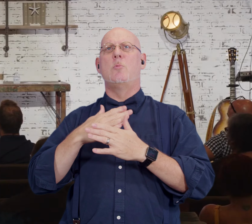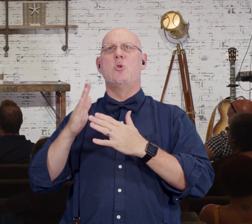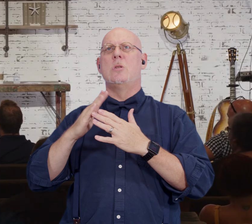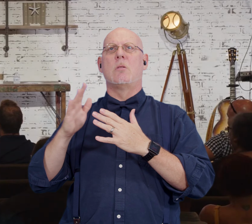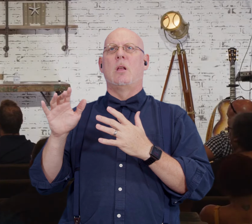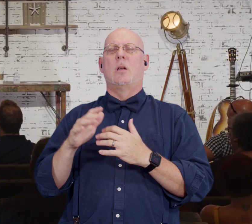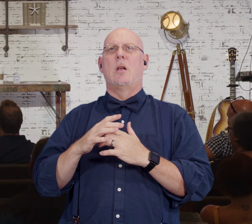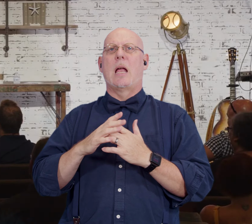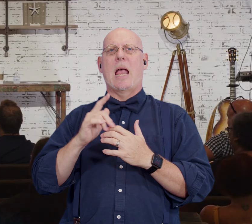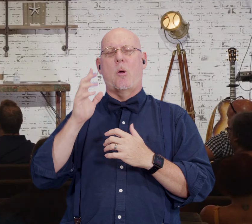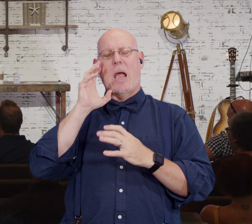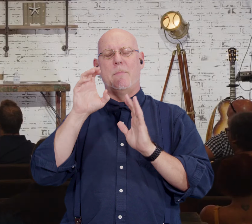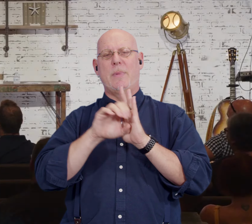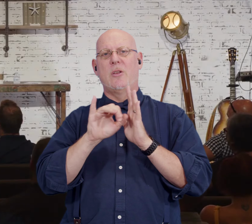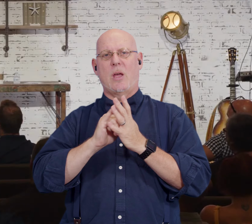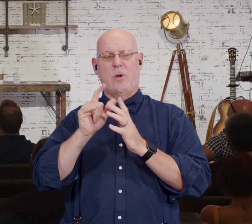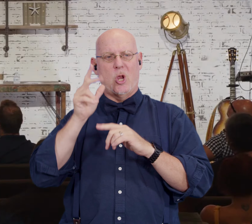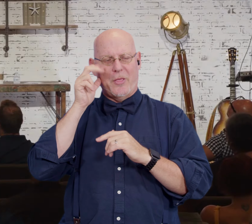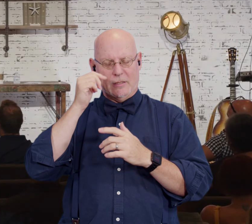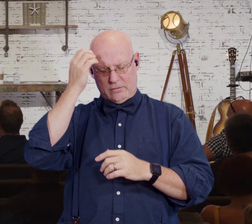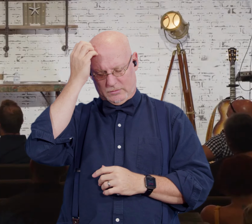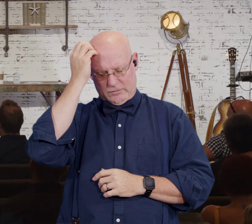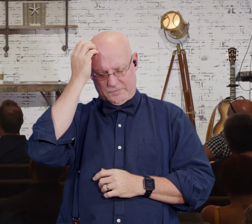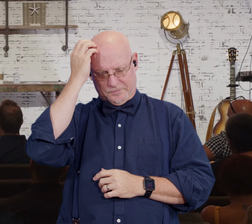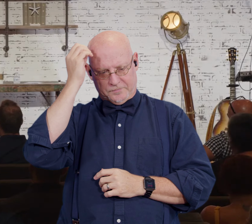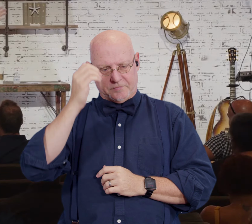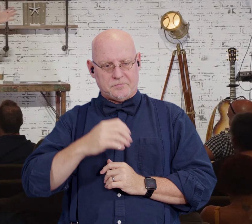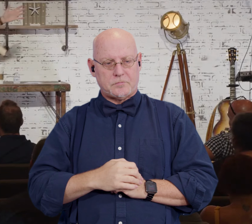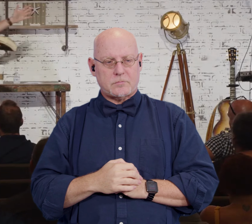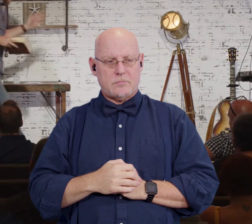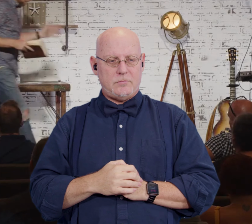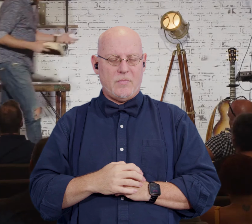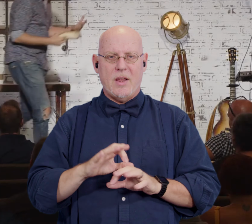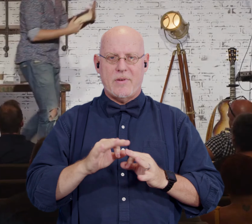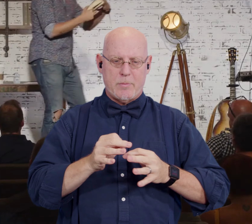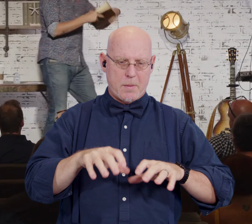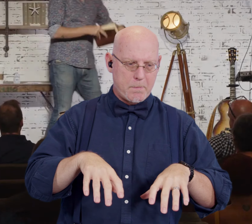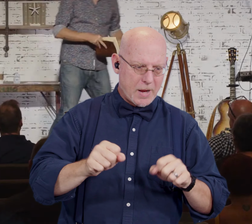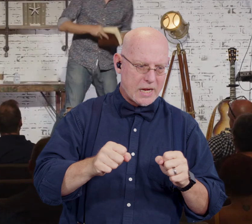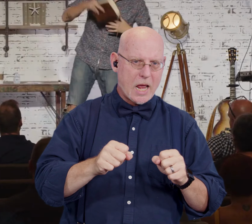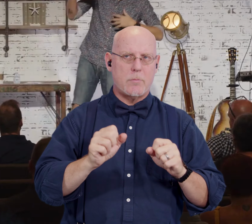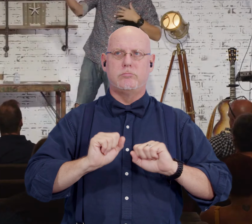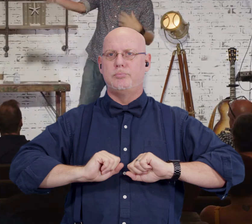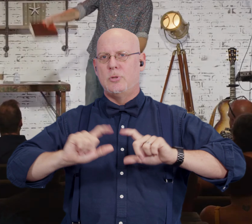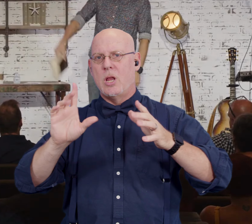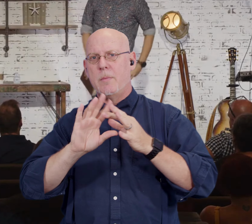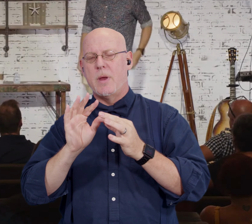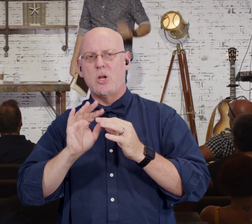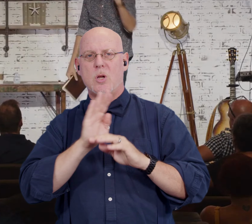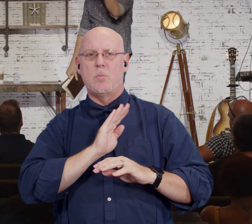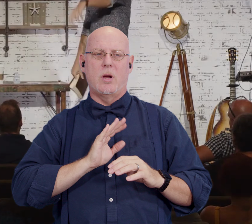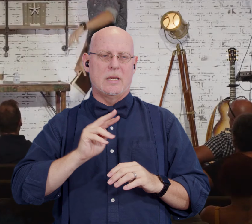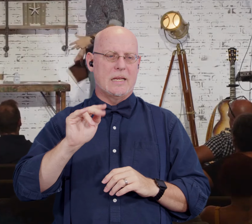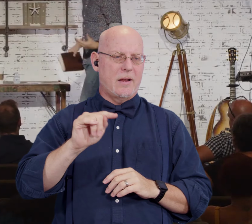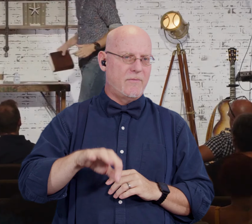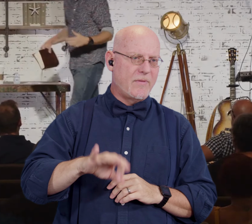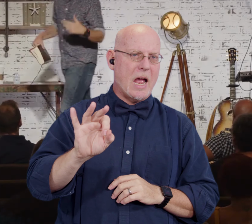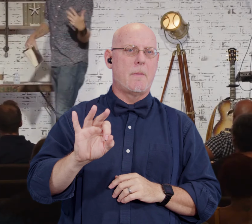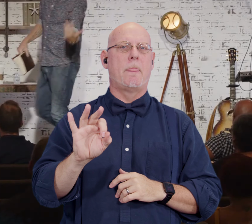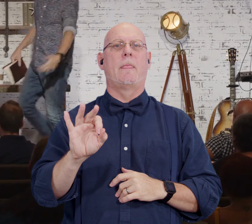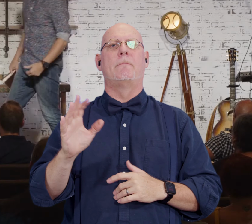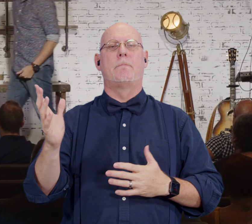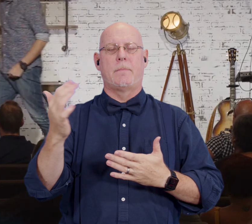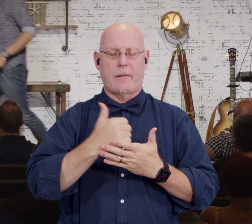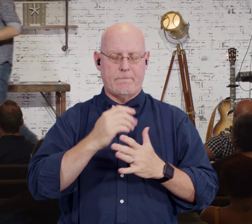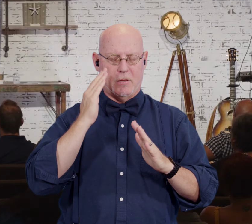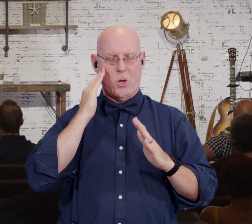background, right? Like that's how I pictured it when I heard this. And so this family picks her up and they post on a message board and Nate finds it. And